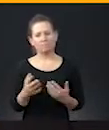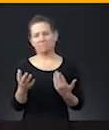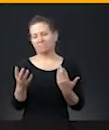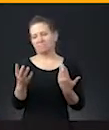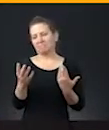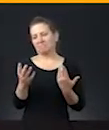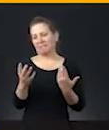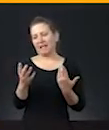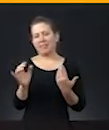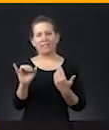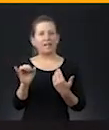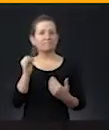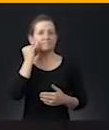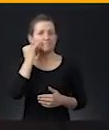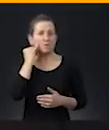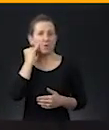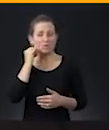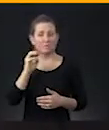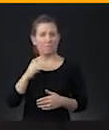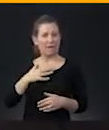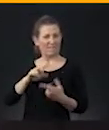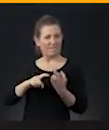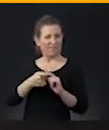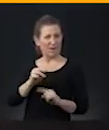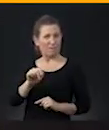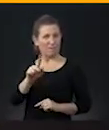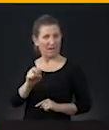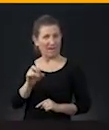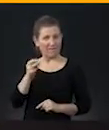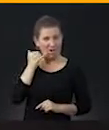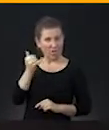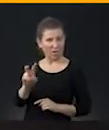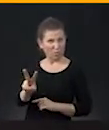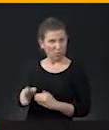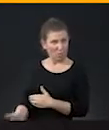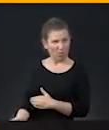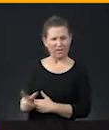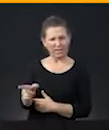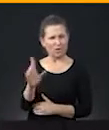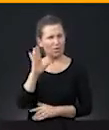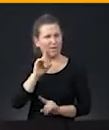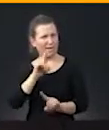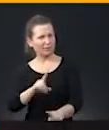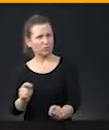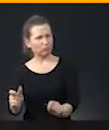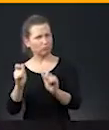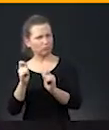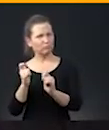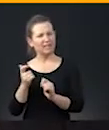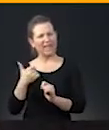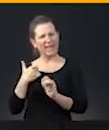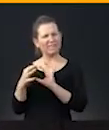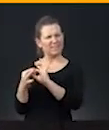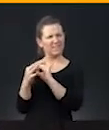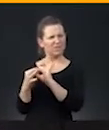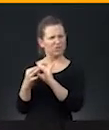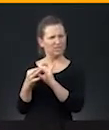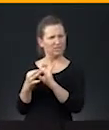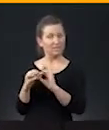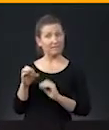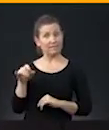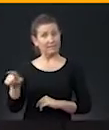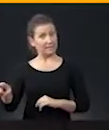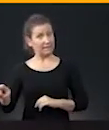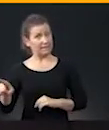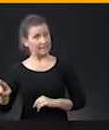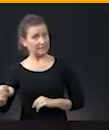know, if I need to call him at 2 in the morning, he'll answer right away. And I have that connection with him where if he